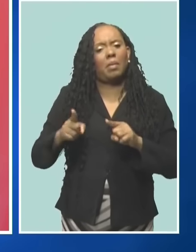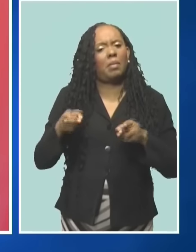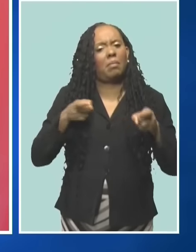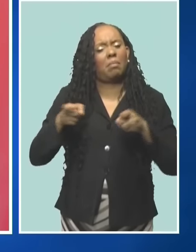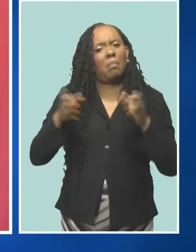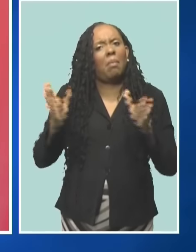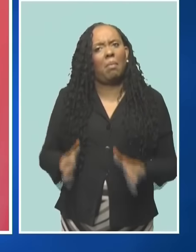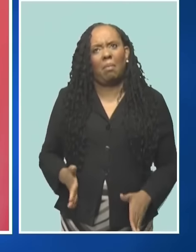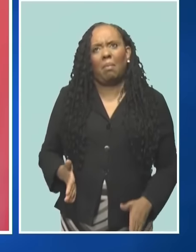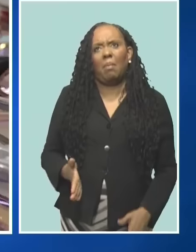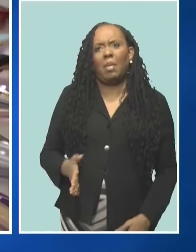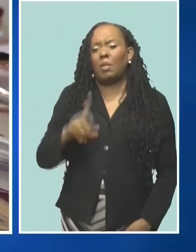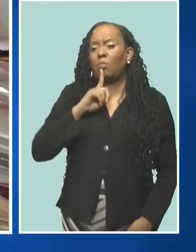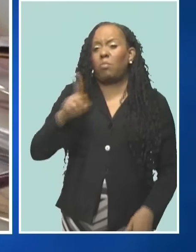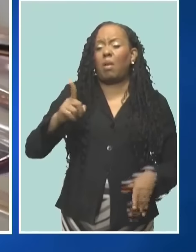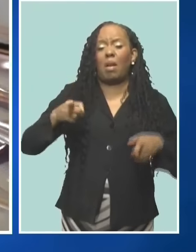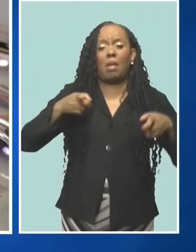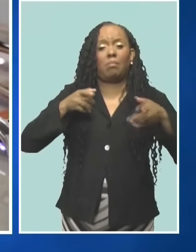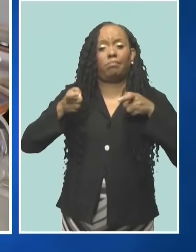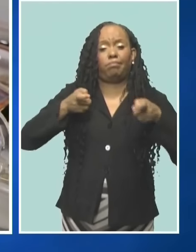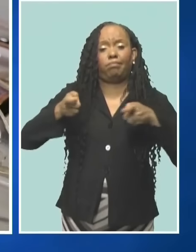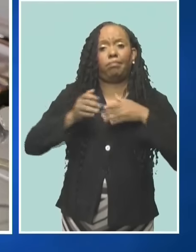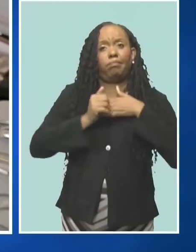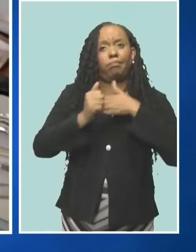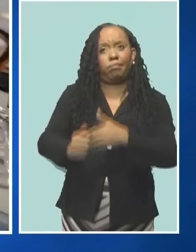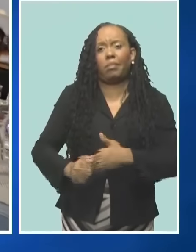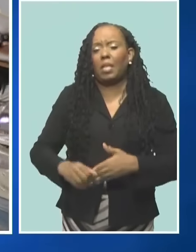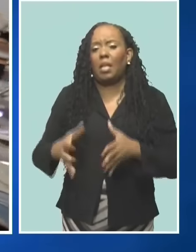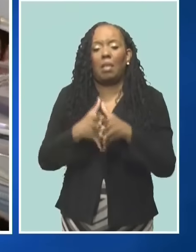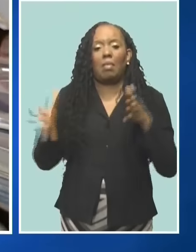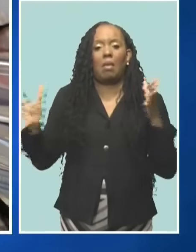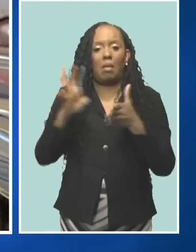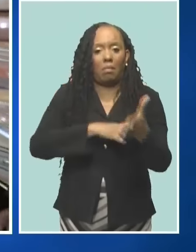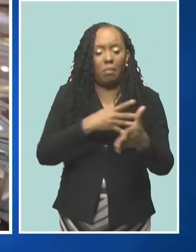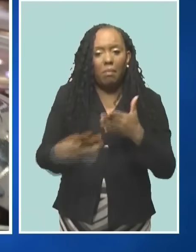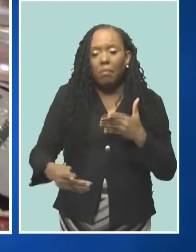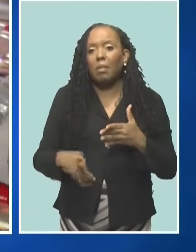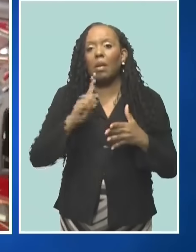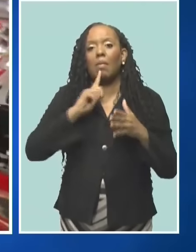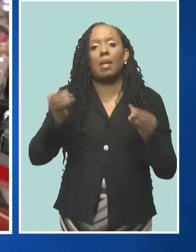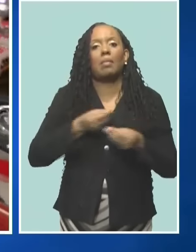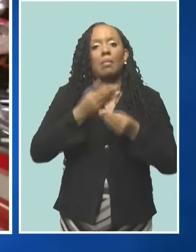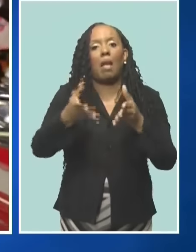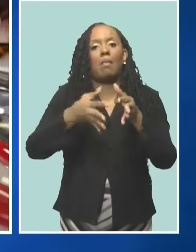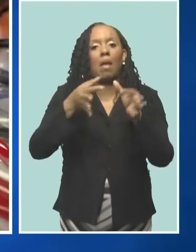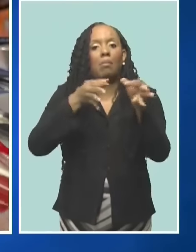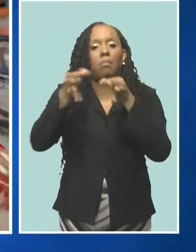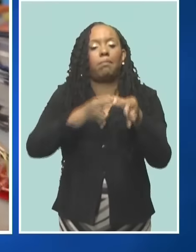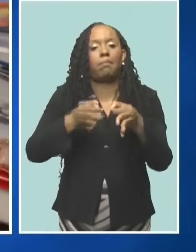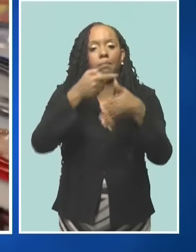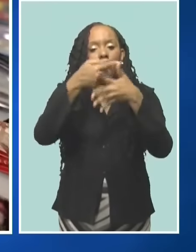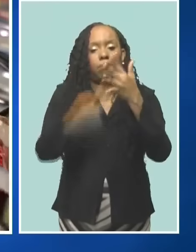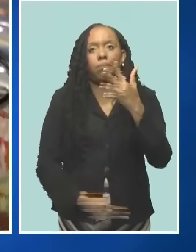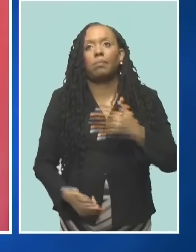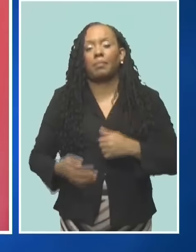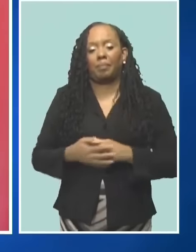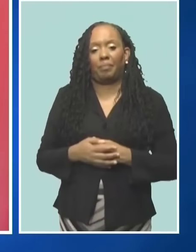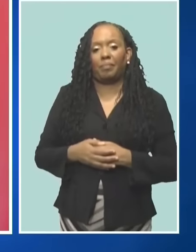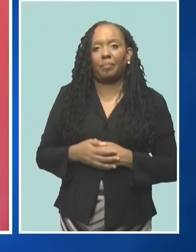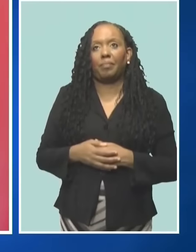Trust, Cardell Ferguson, said the agenda is wide and varied and gave details. We start off with mindfulness